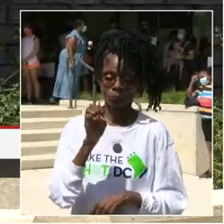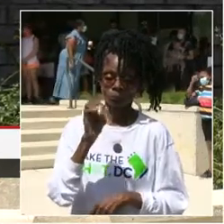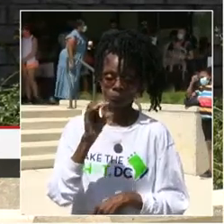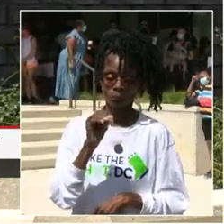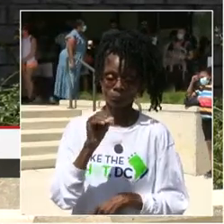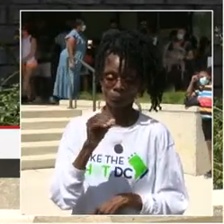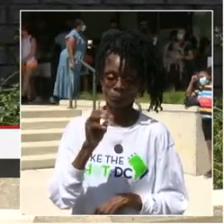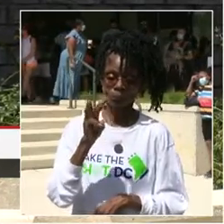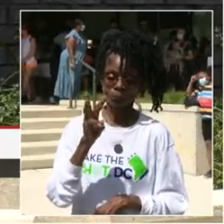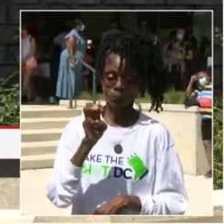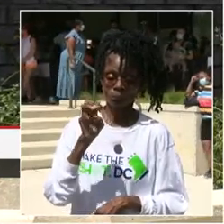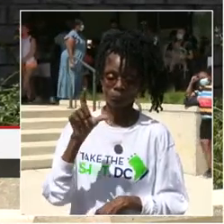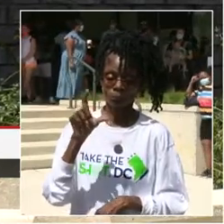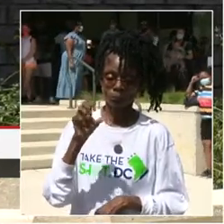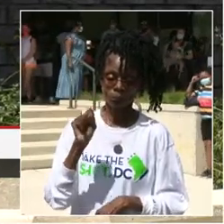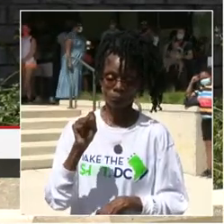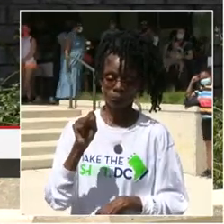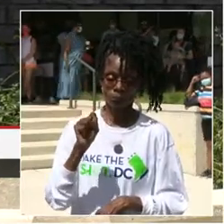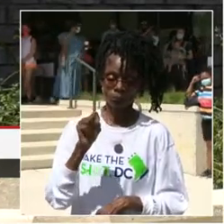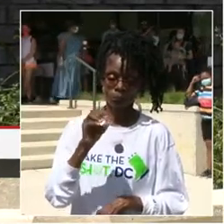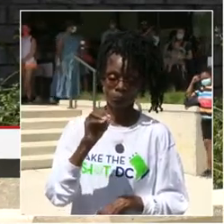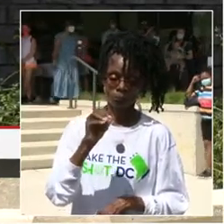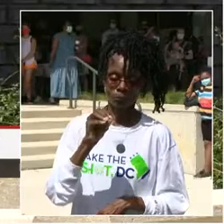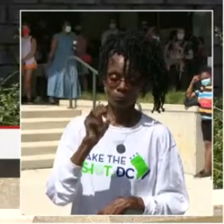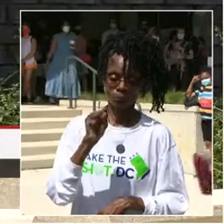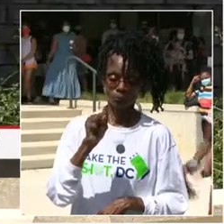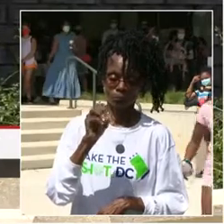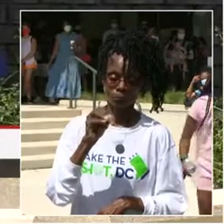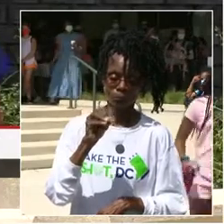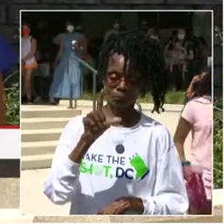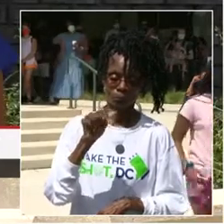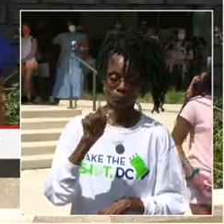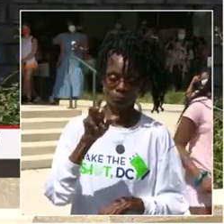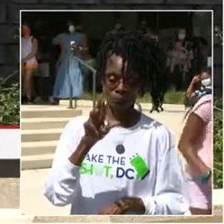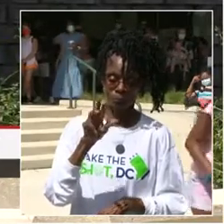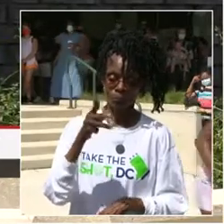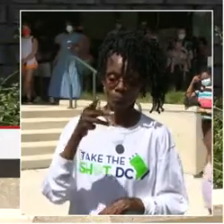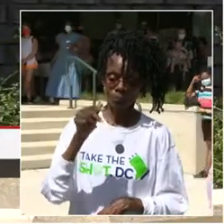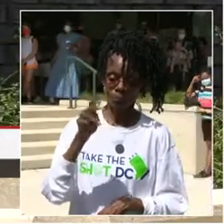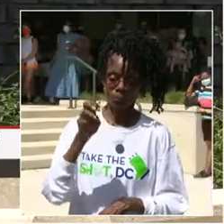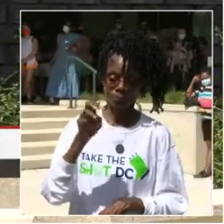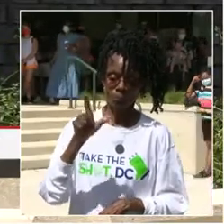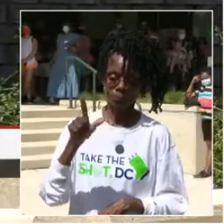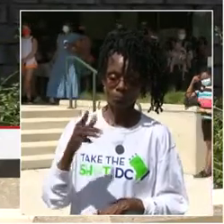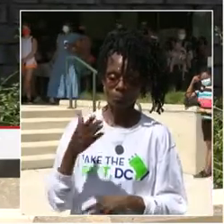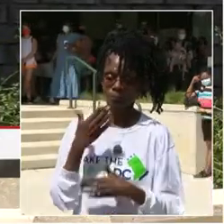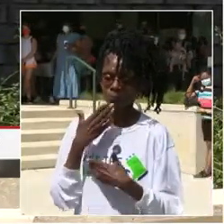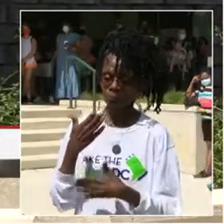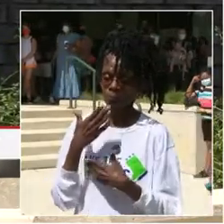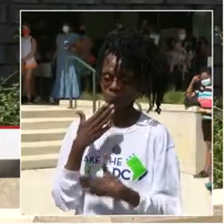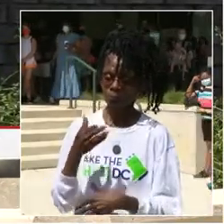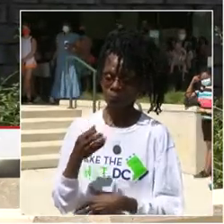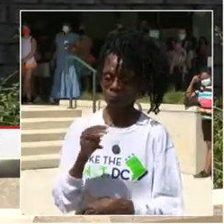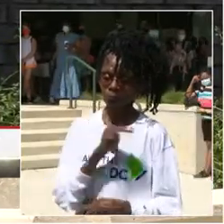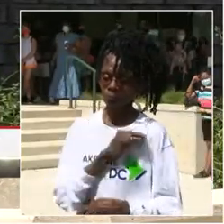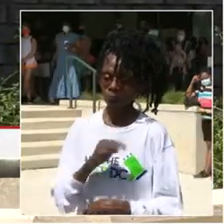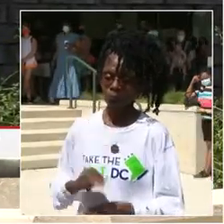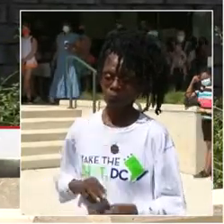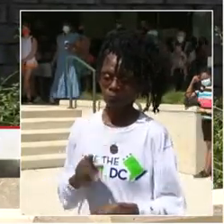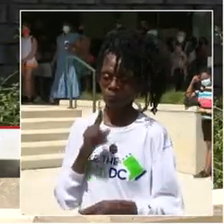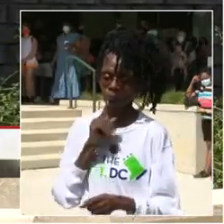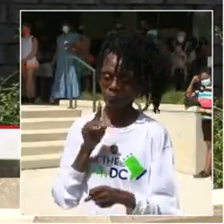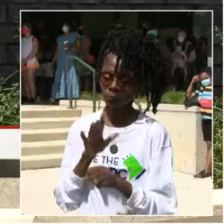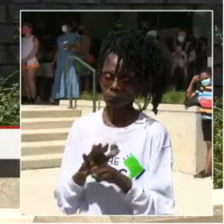was a true collaborative effort, and I want to thank you, Mayor Bowser, for your commitment to enhancing the district's